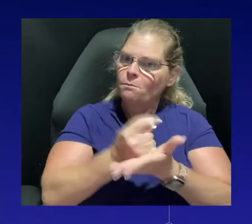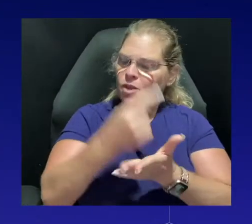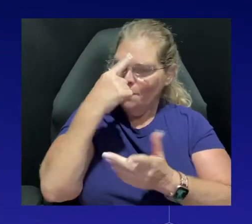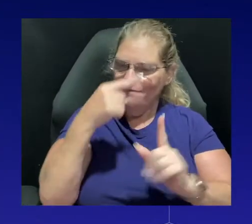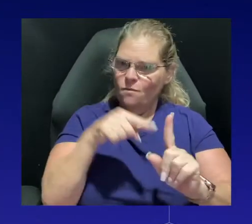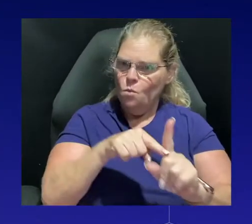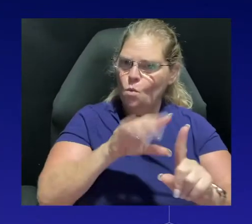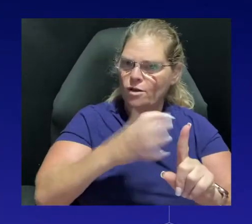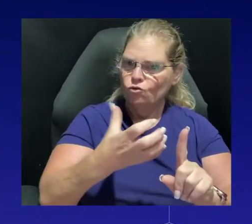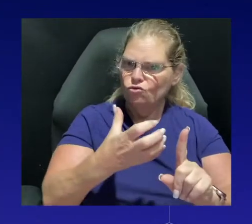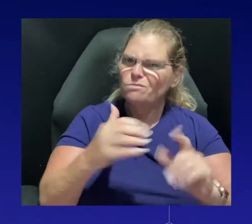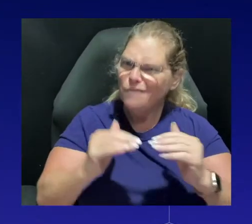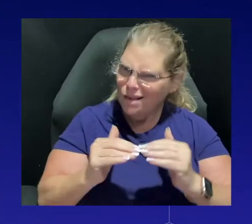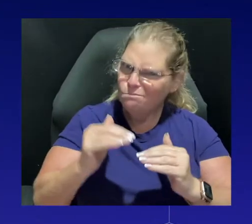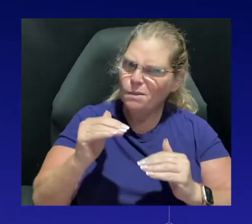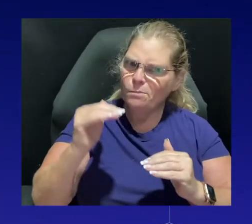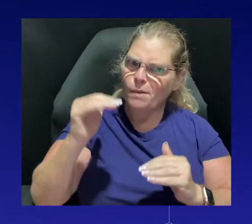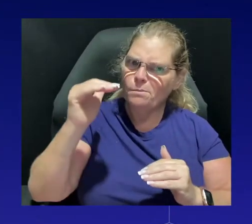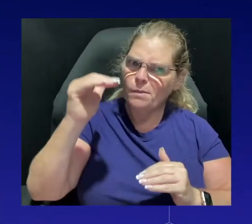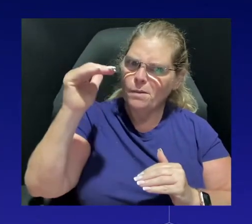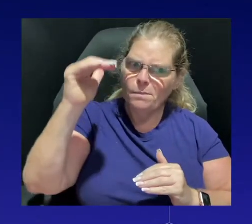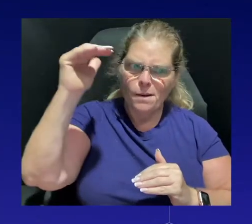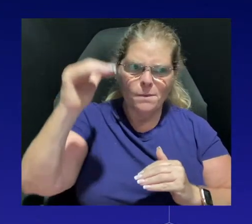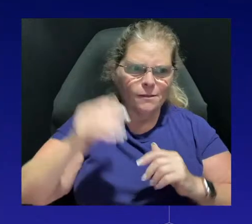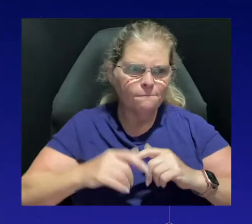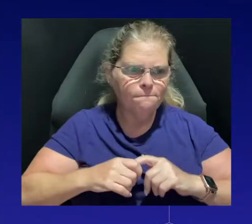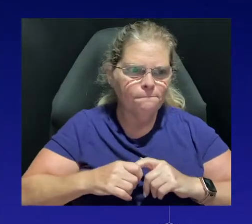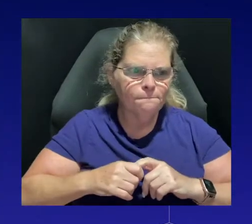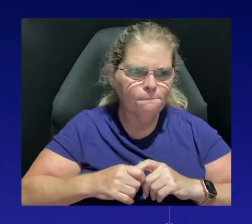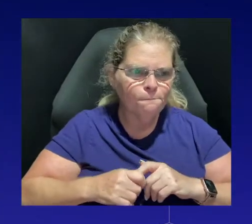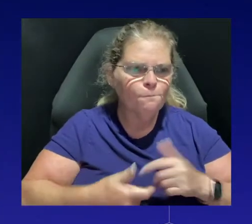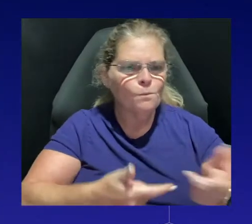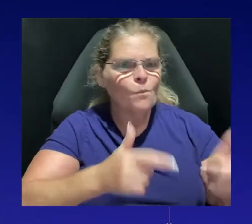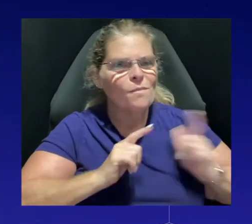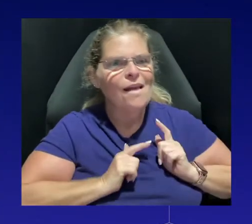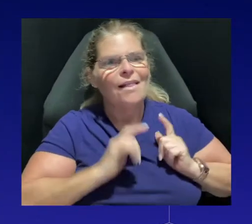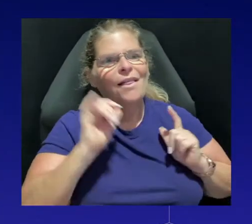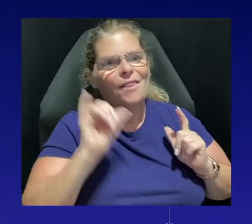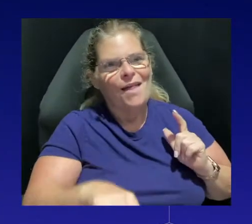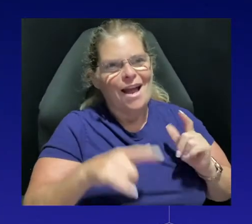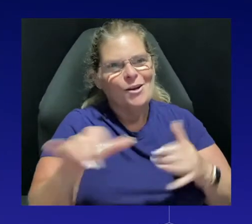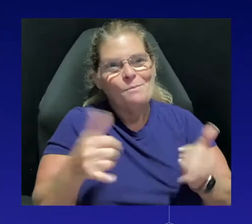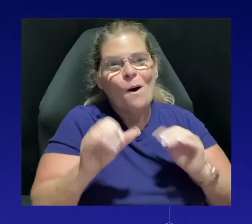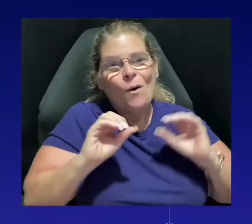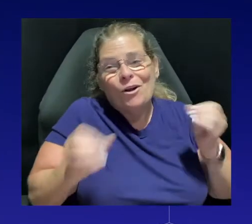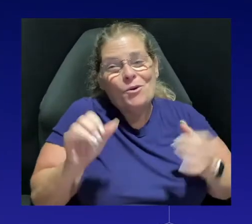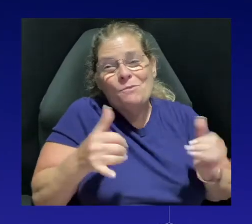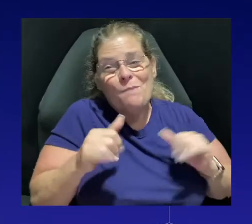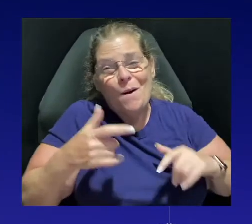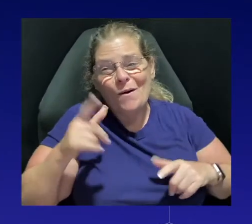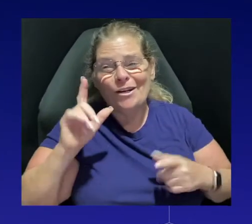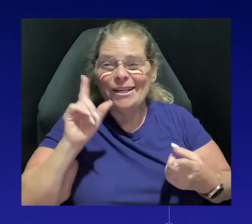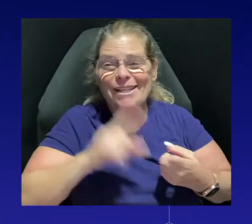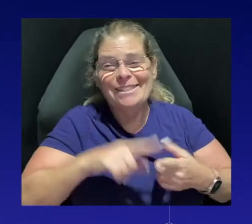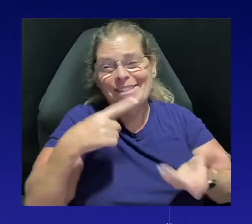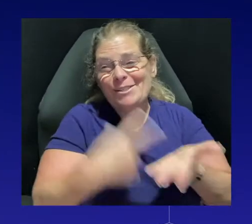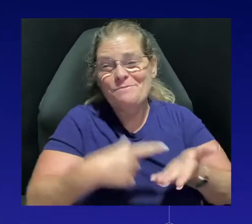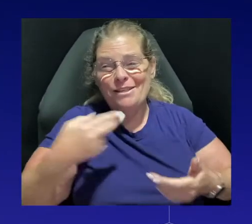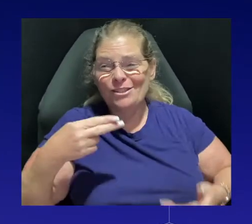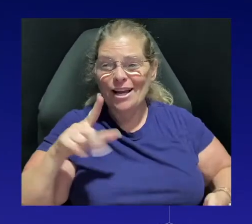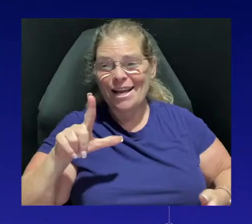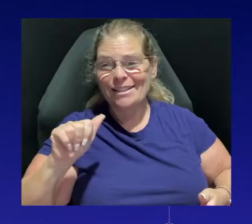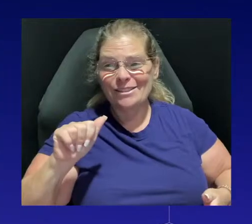inequities. Well, a party's not a party till we mention HLA haplotypes, and well known. Anything